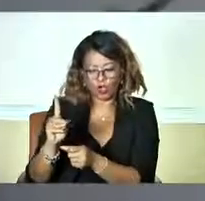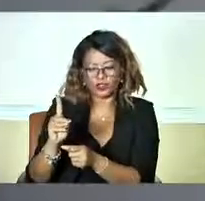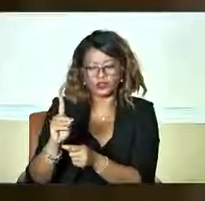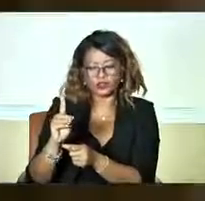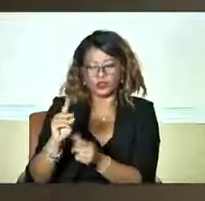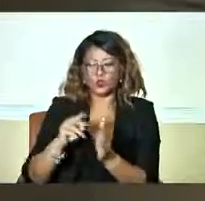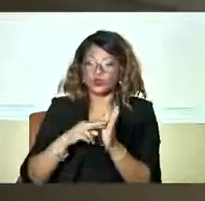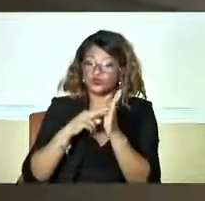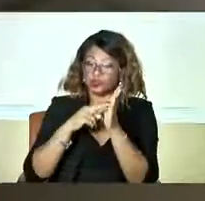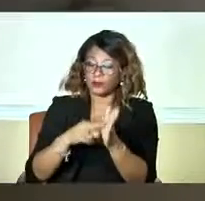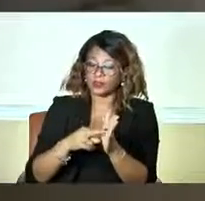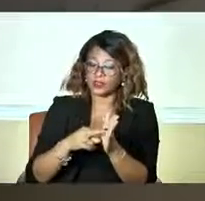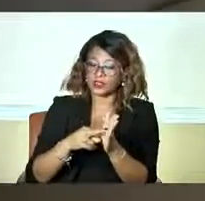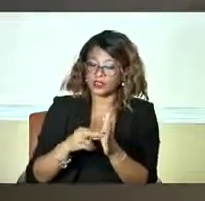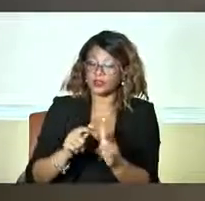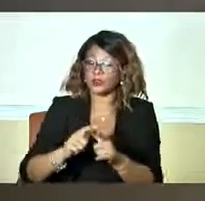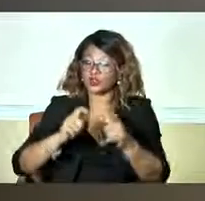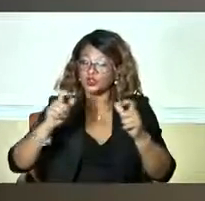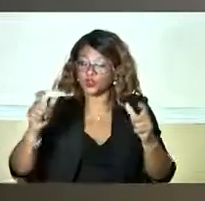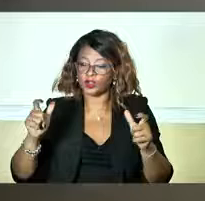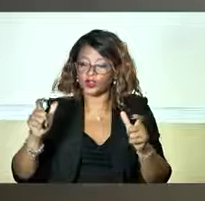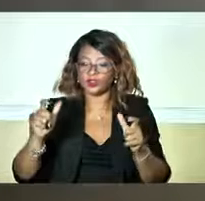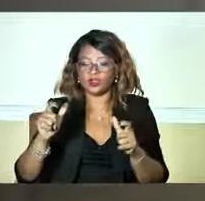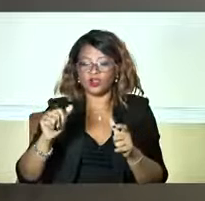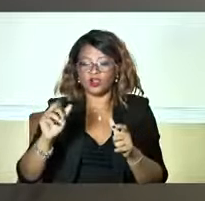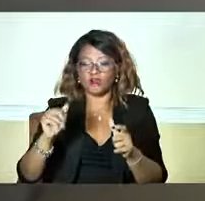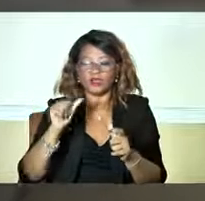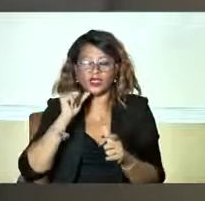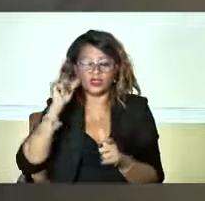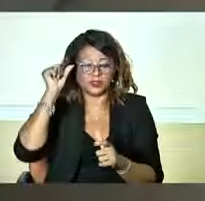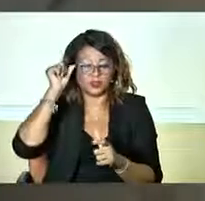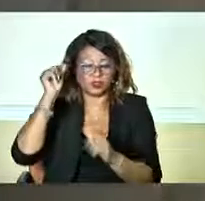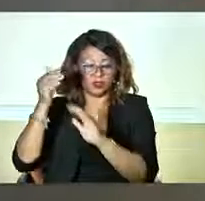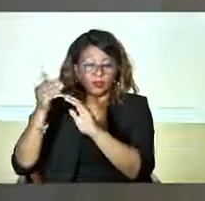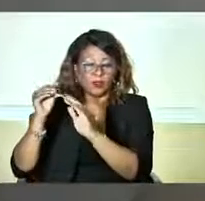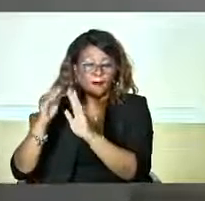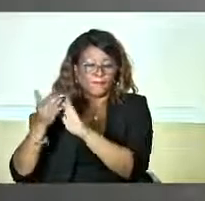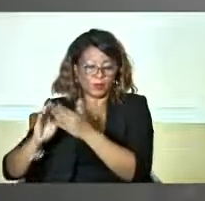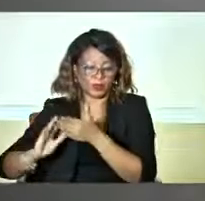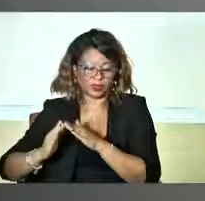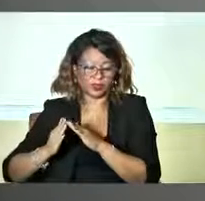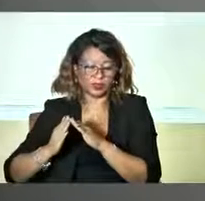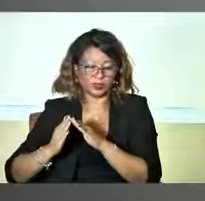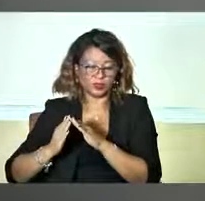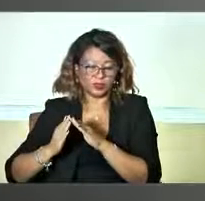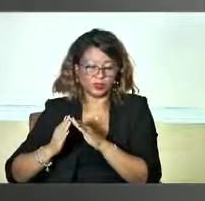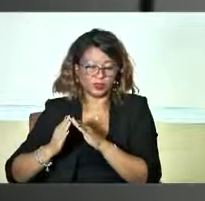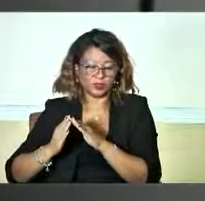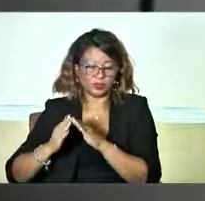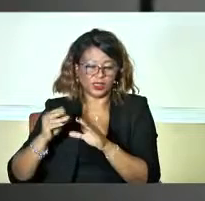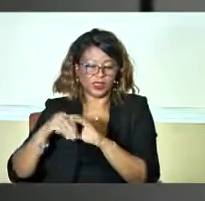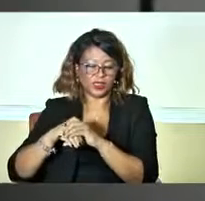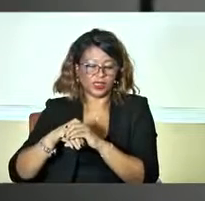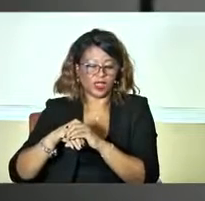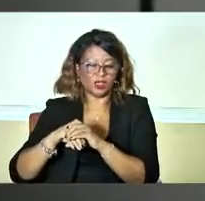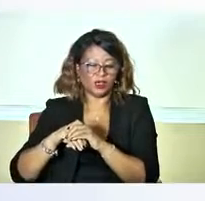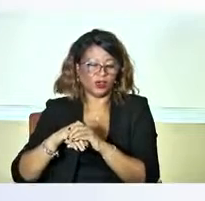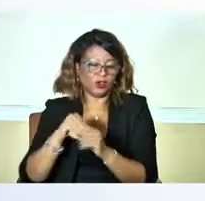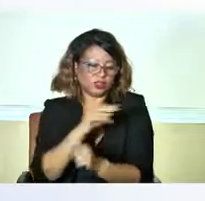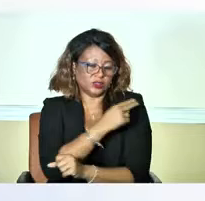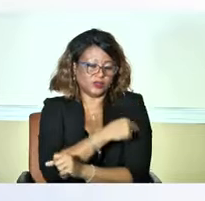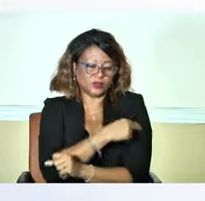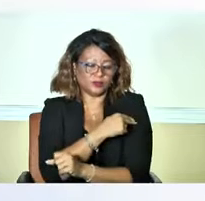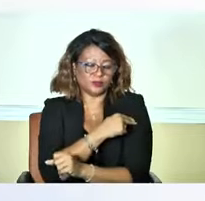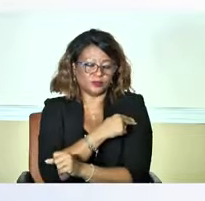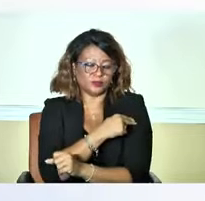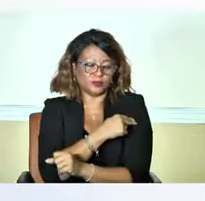definitely represent the majority of the adult population within our hospital. We will